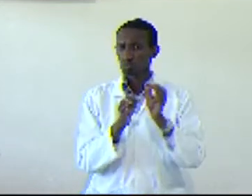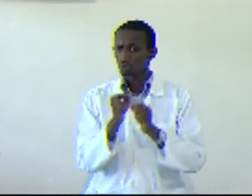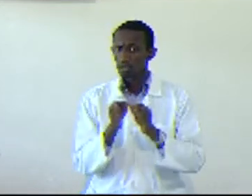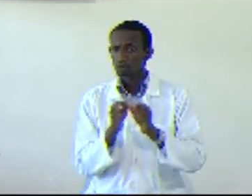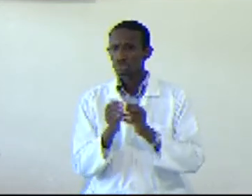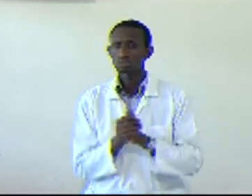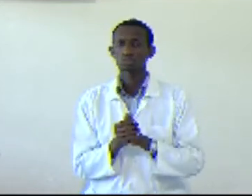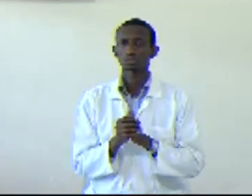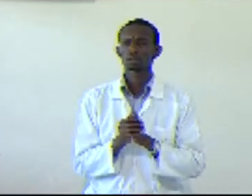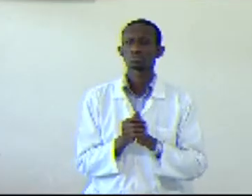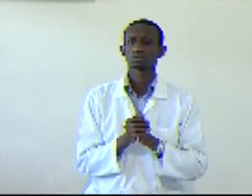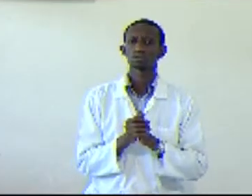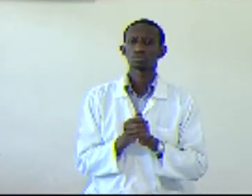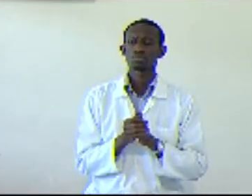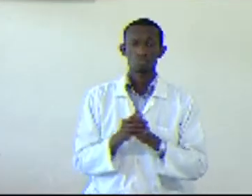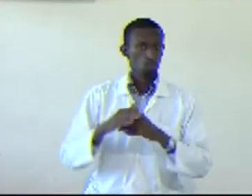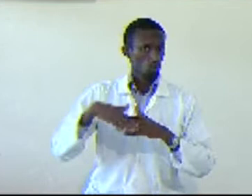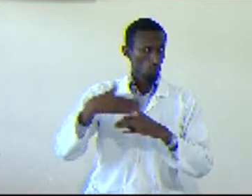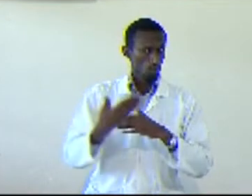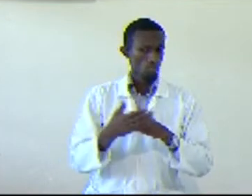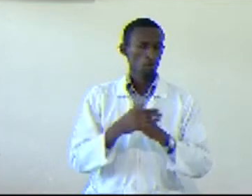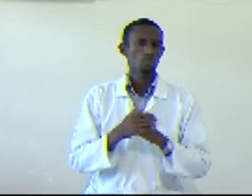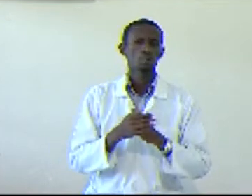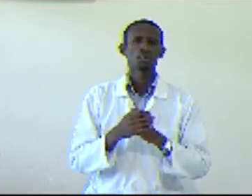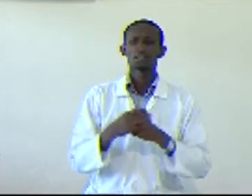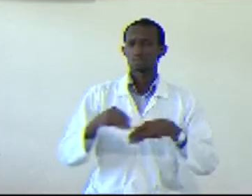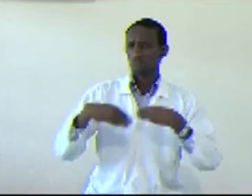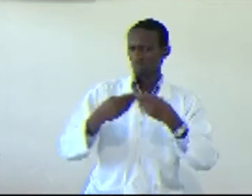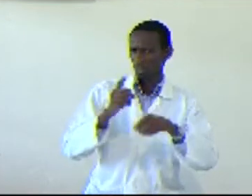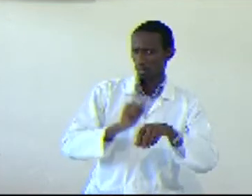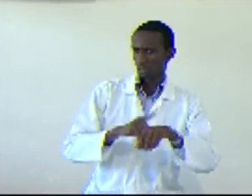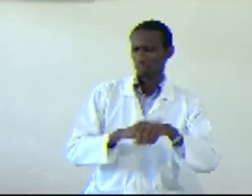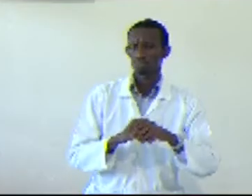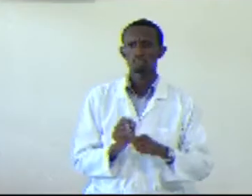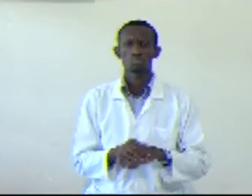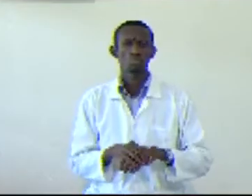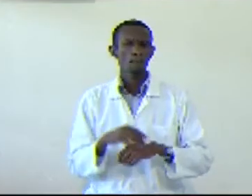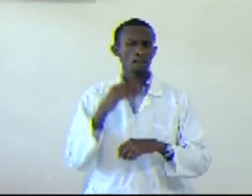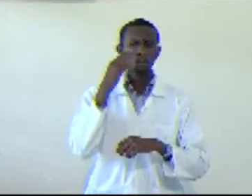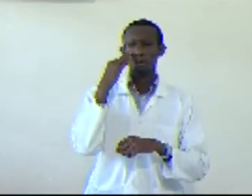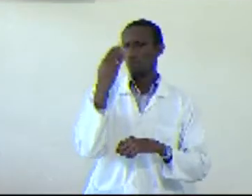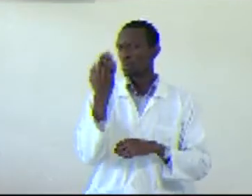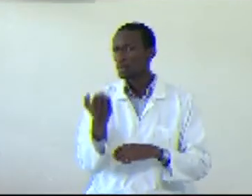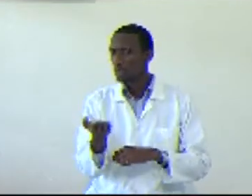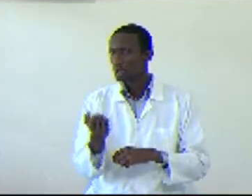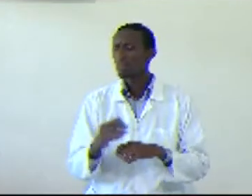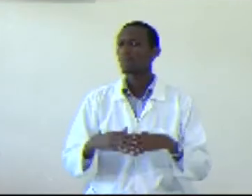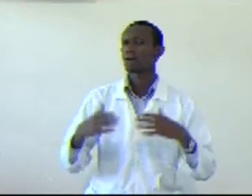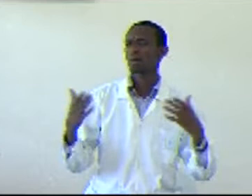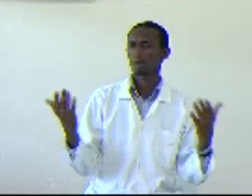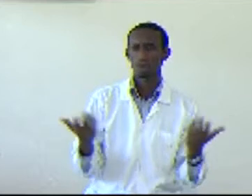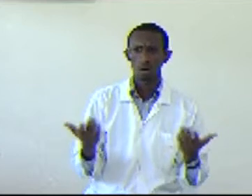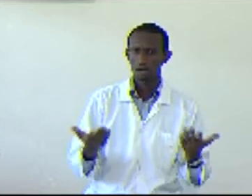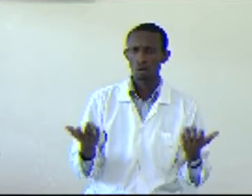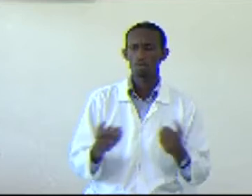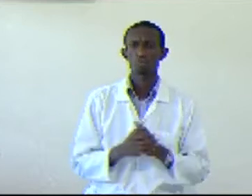we had a time to observe how the devices are connected on a